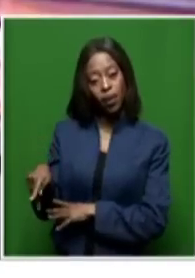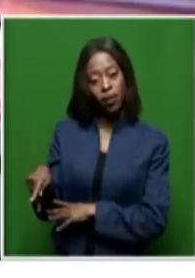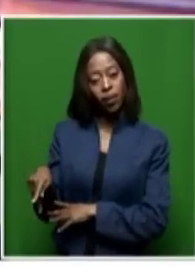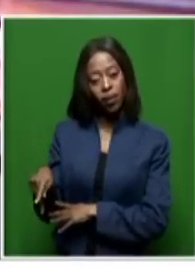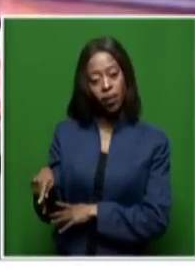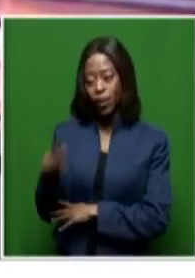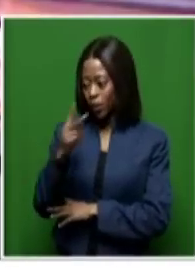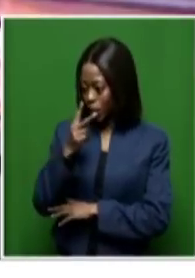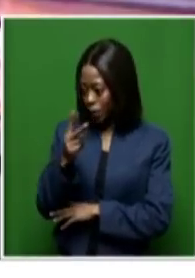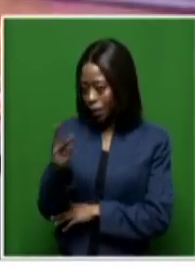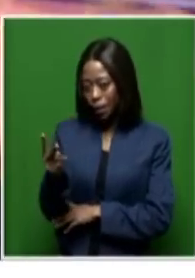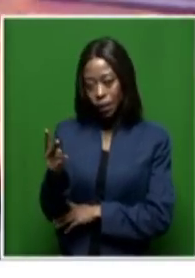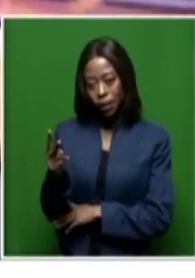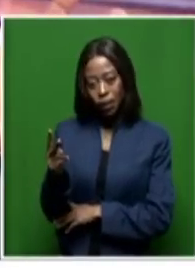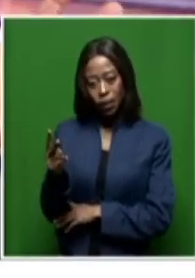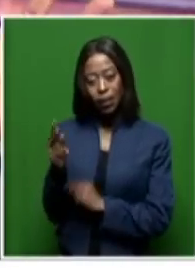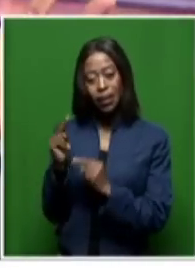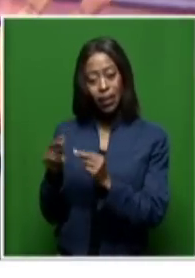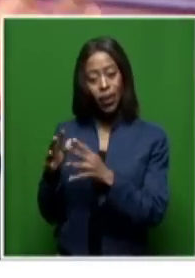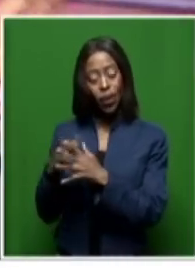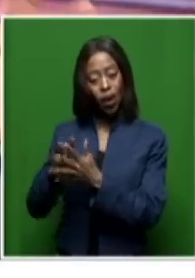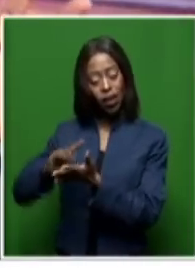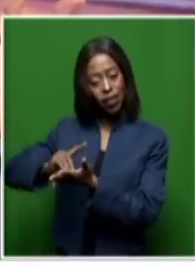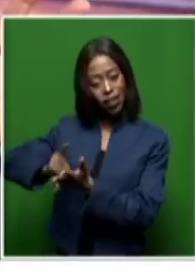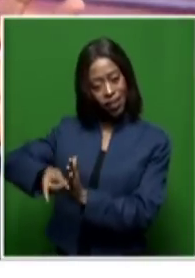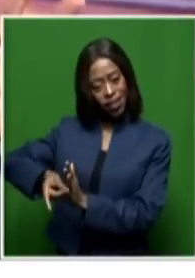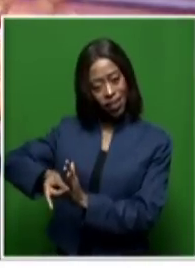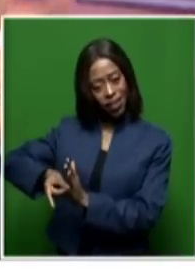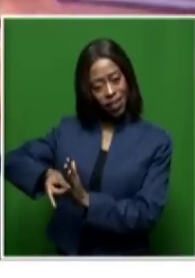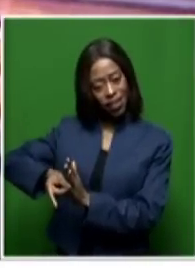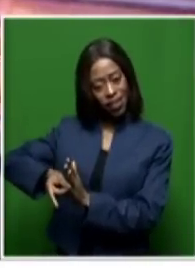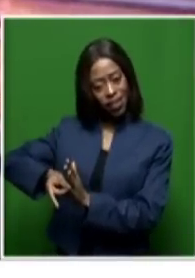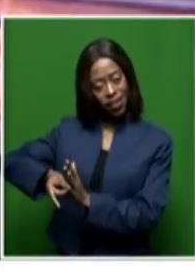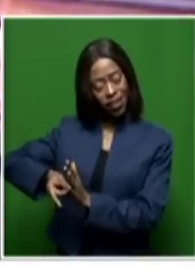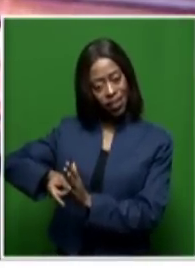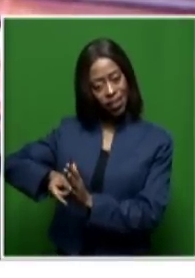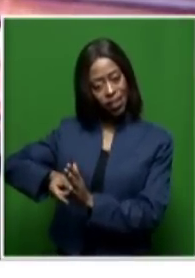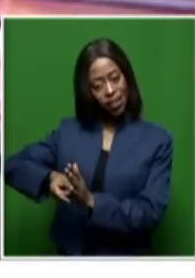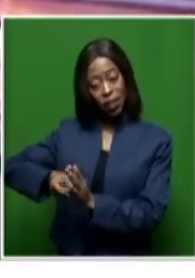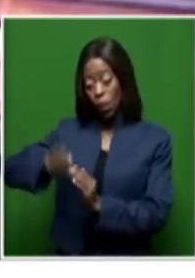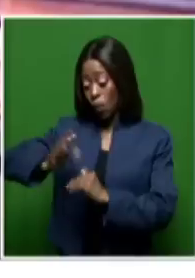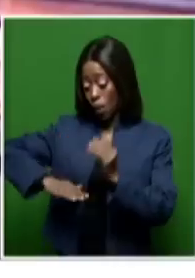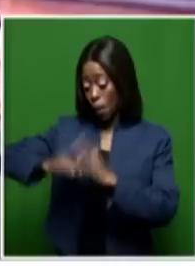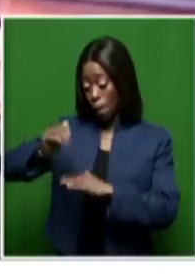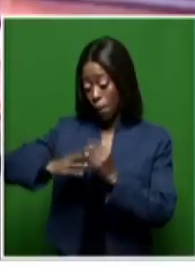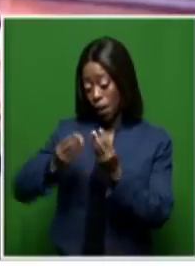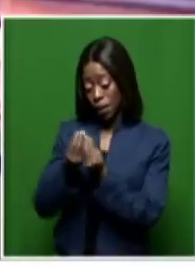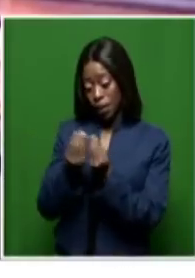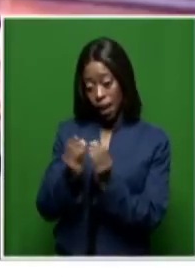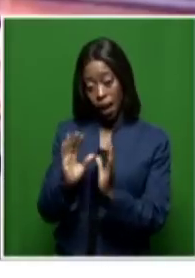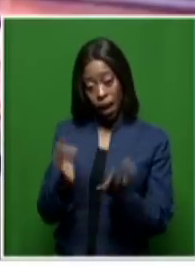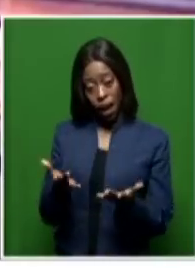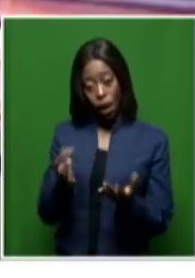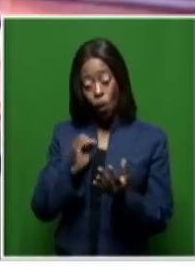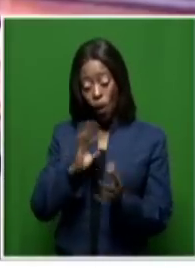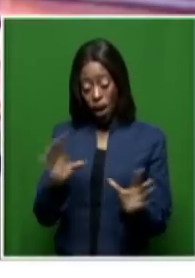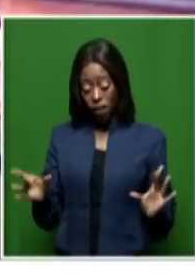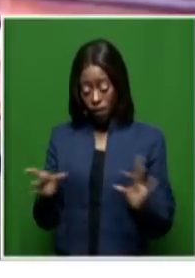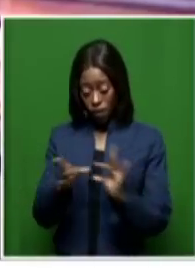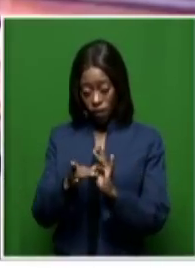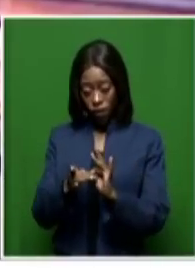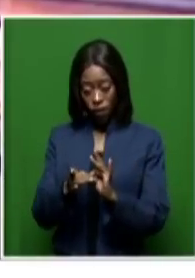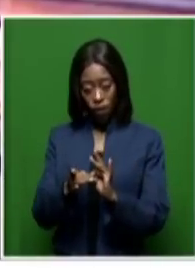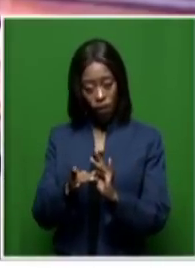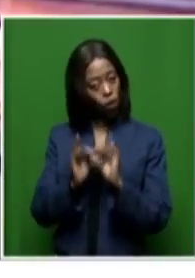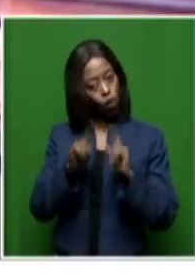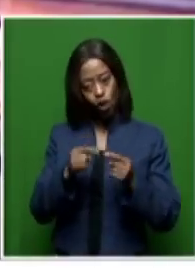go and see the network design, not even design, what has been built there, which if it was intact by now, we